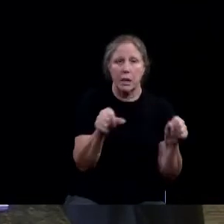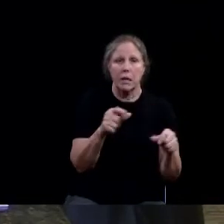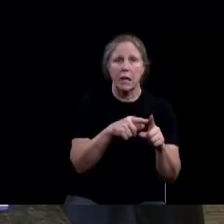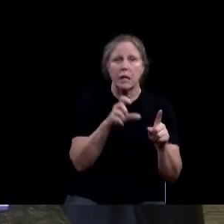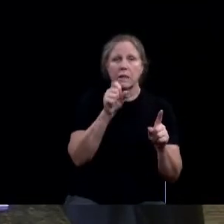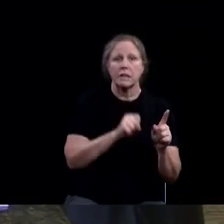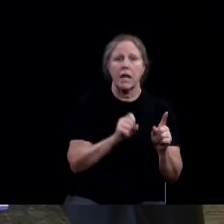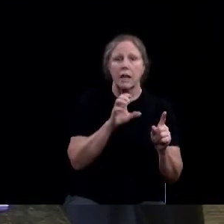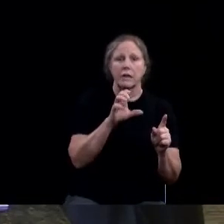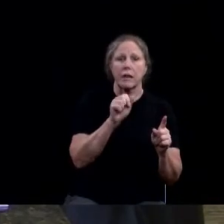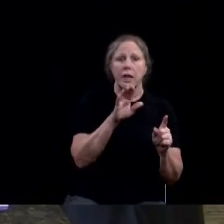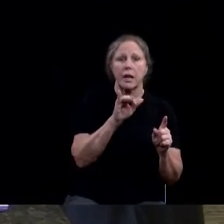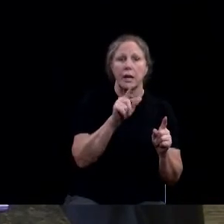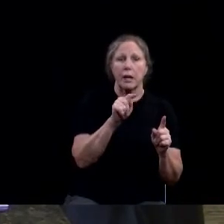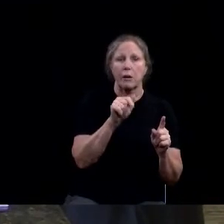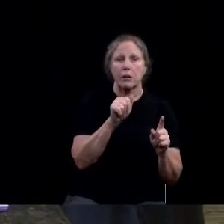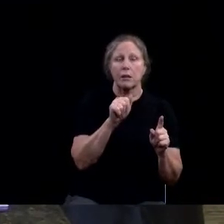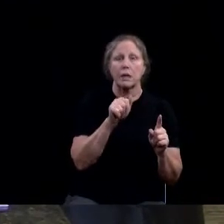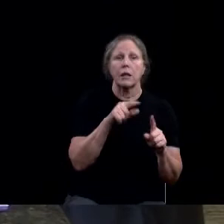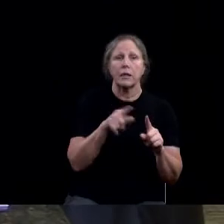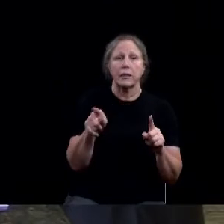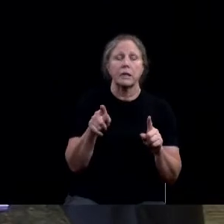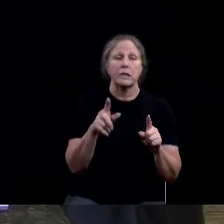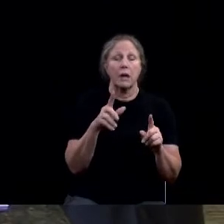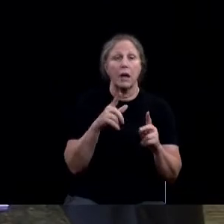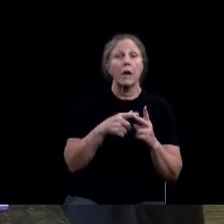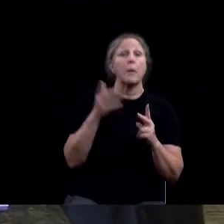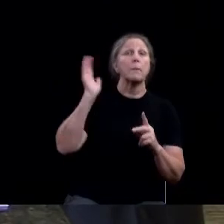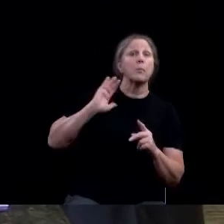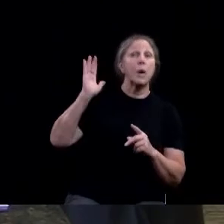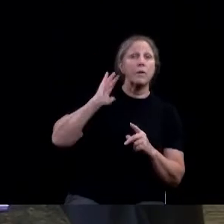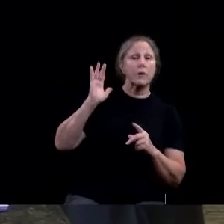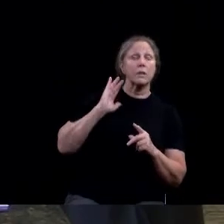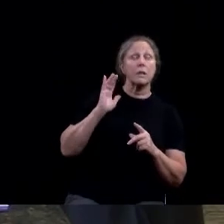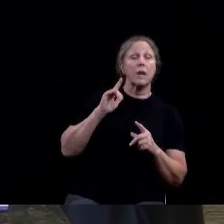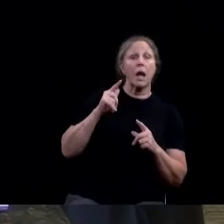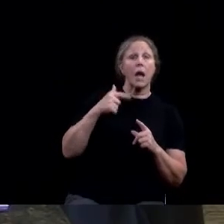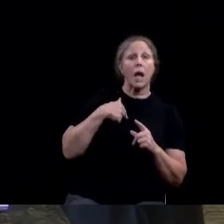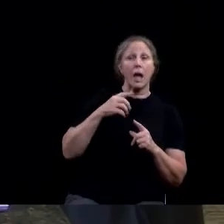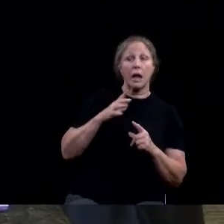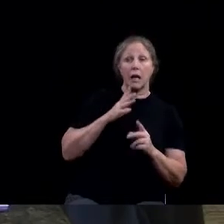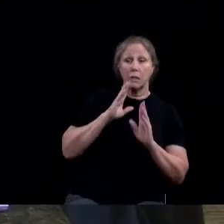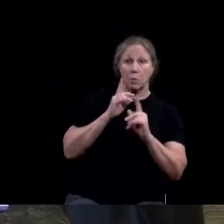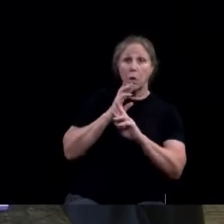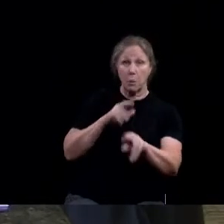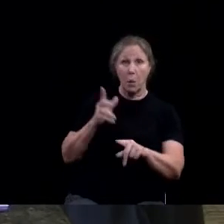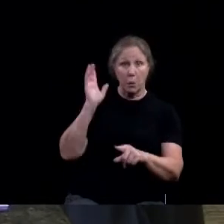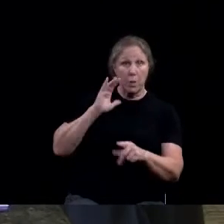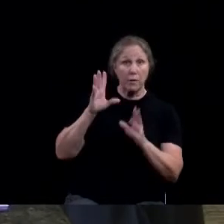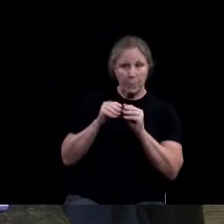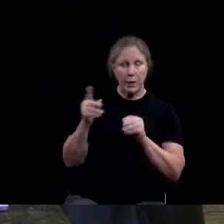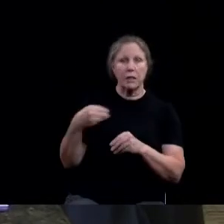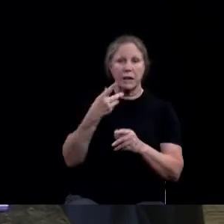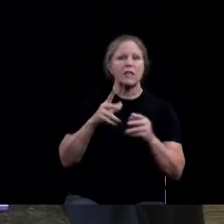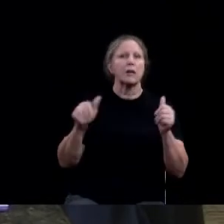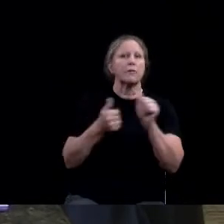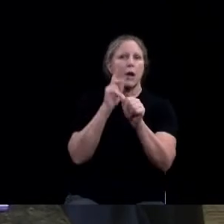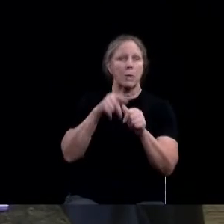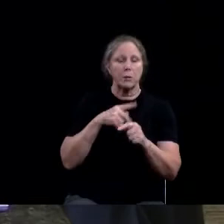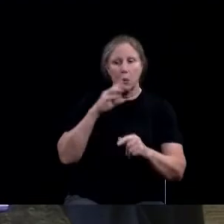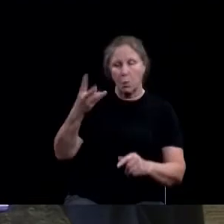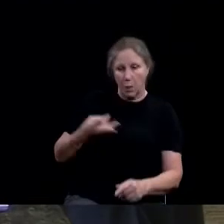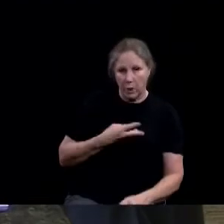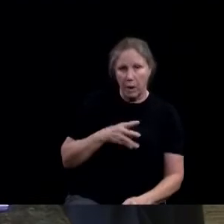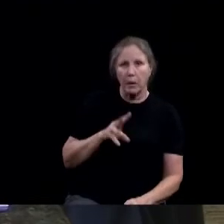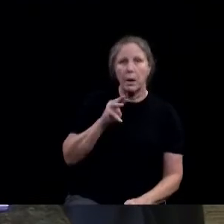a previously issued informal report at a prior meeting. So I'd like to welcome Millette Hopping to our discussion